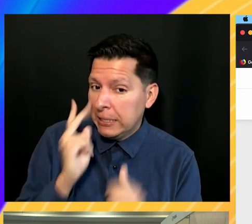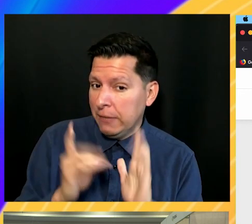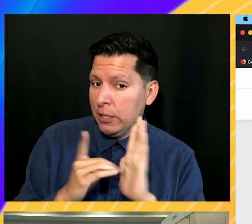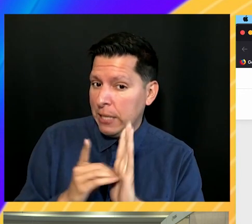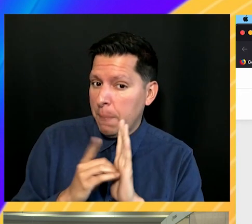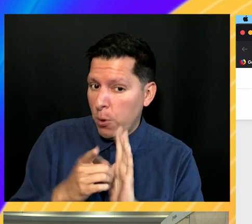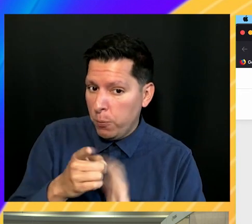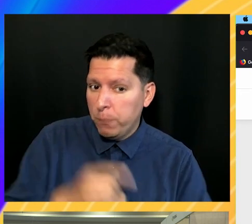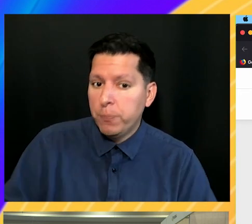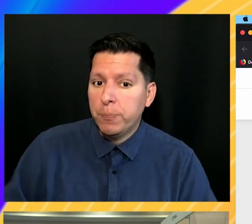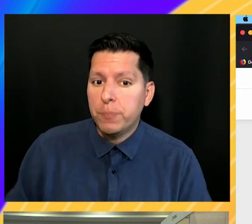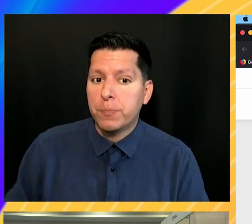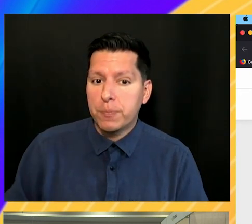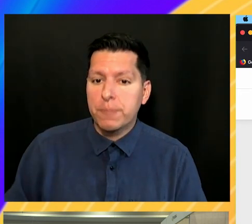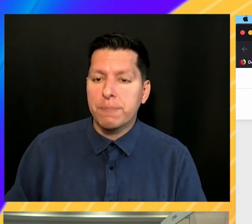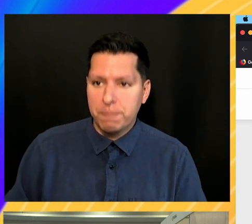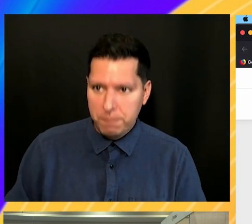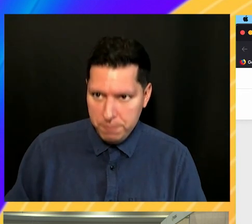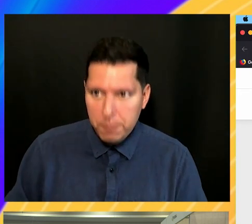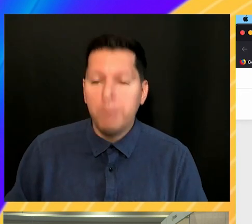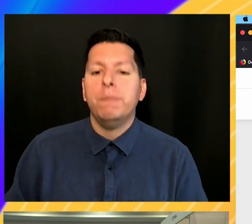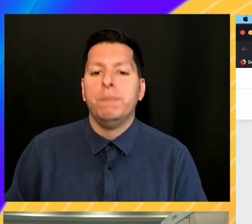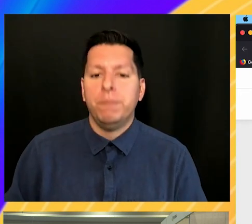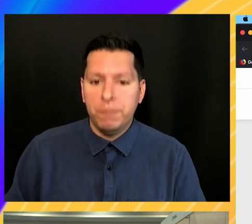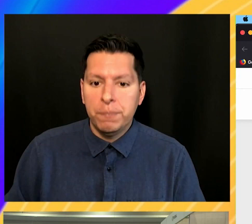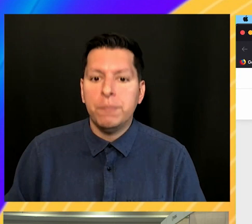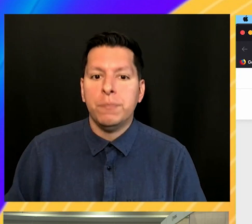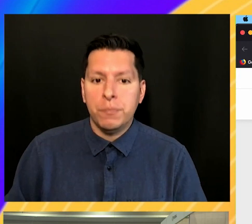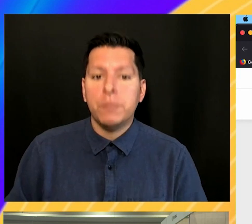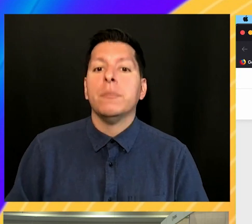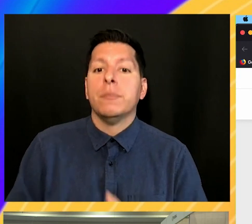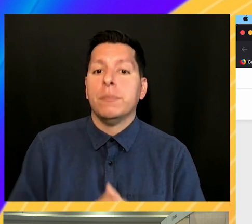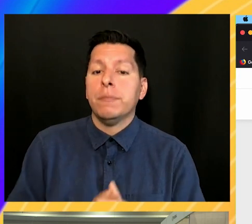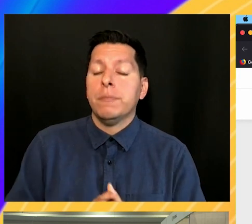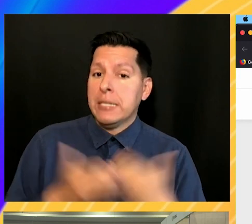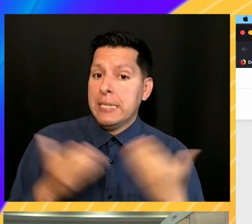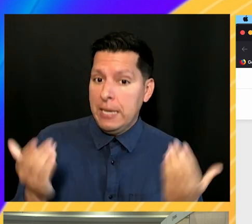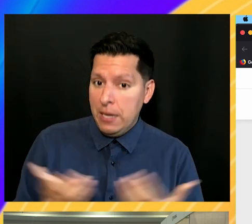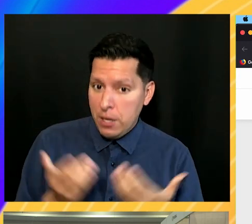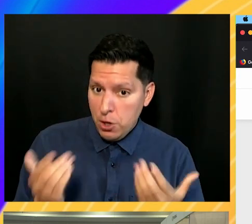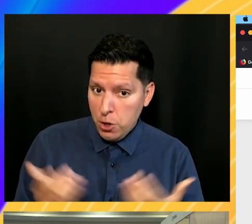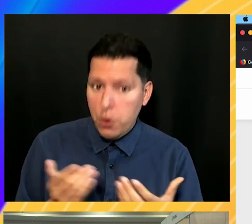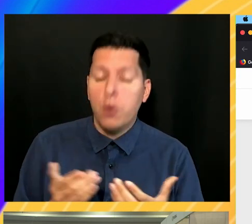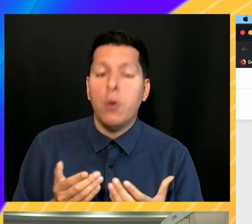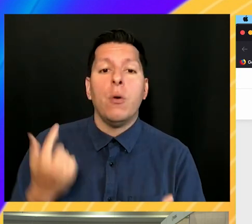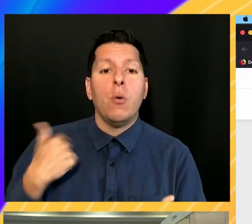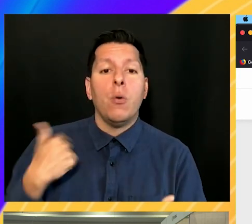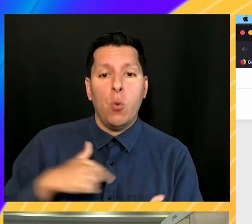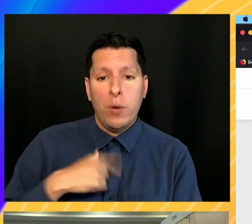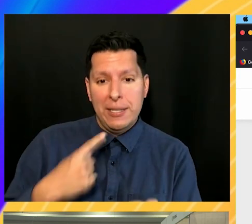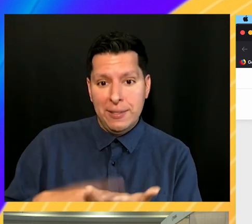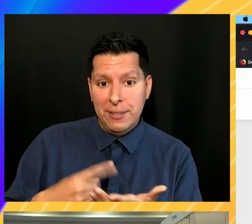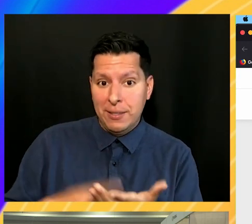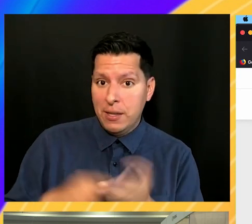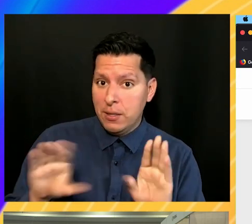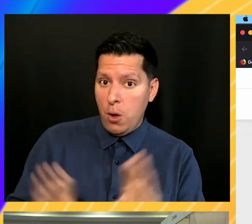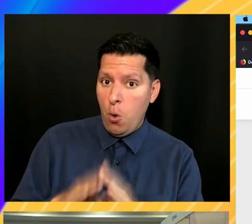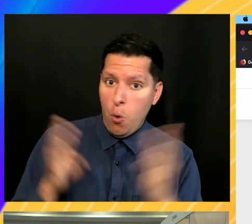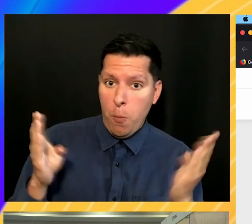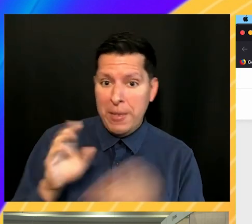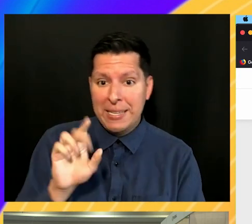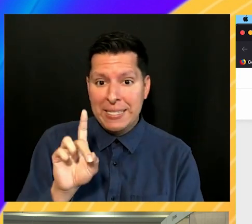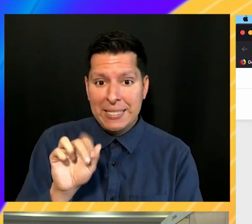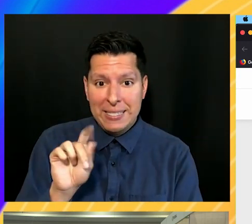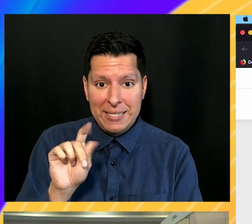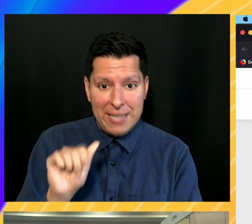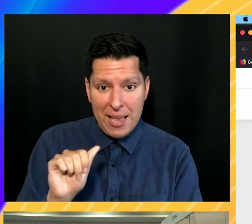So here, actually, so why don't you talk a bit about the 1,000 Genomes open data set? Oh, absolutely. So 1,000 Genomes is actually one